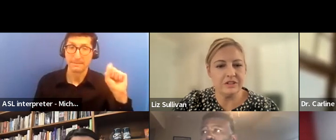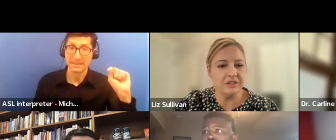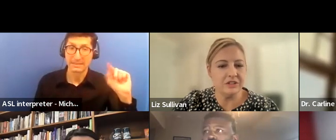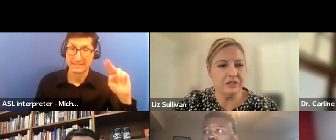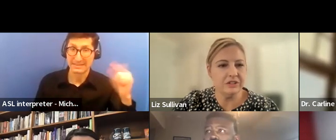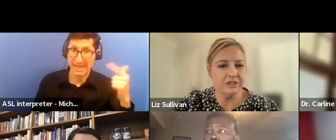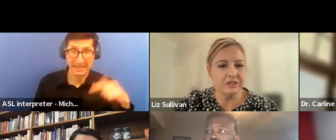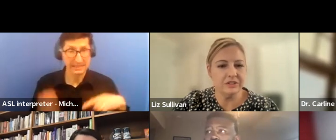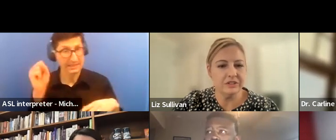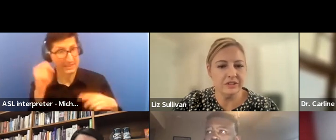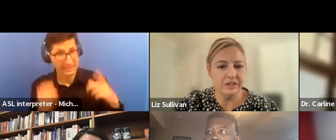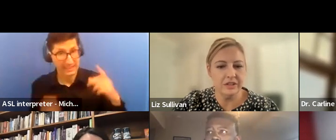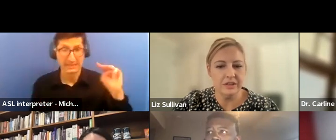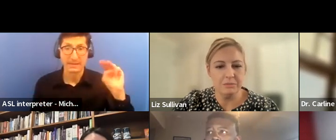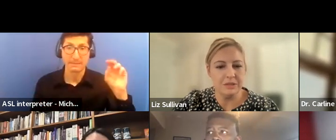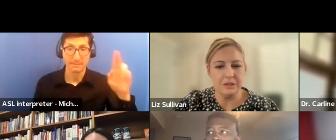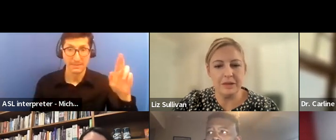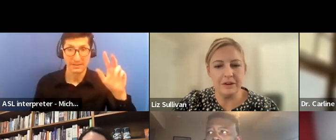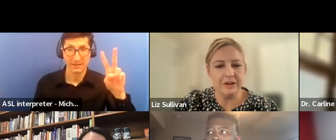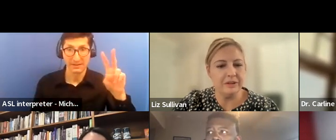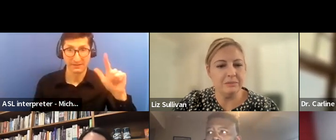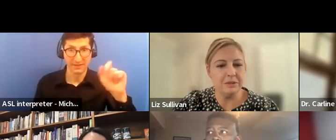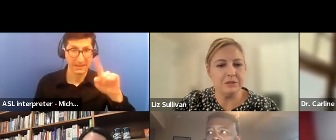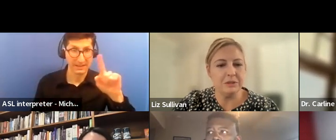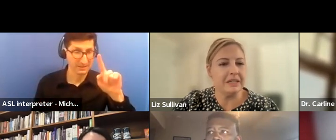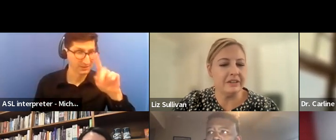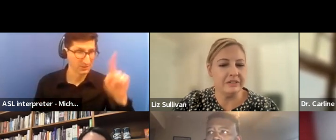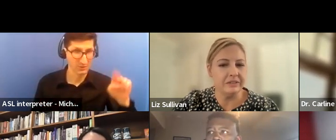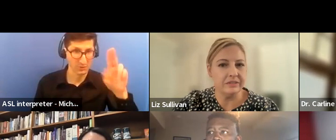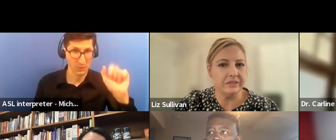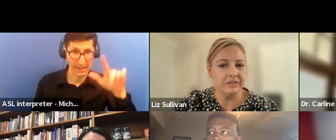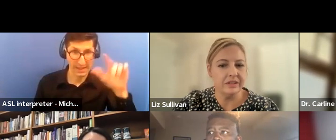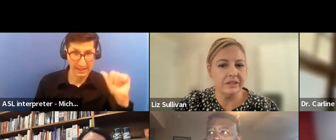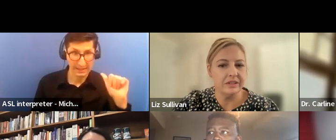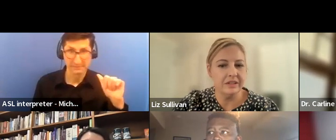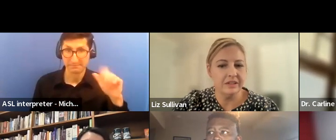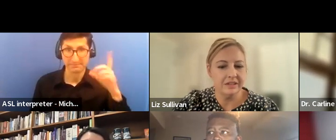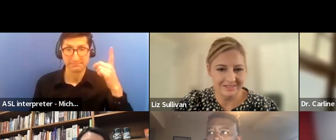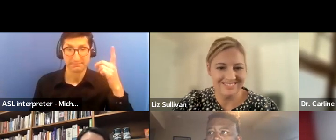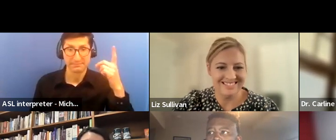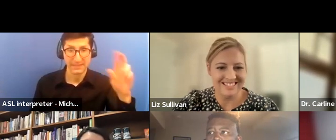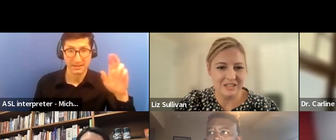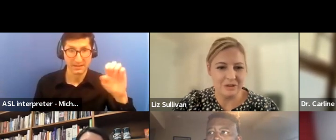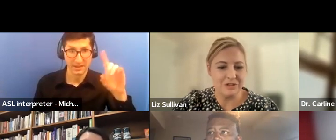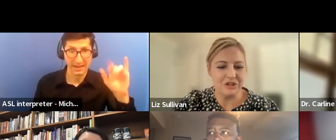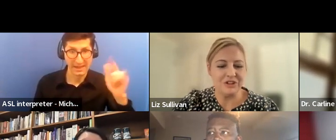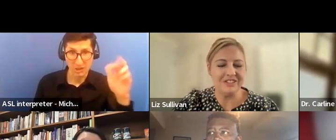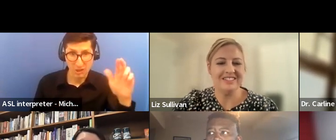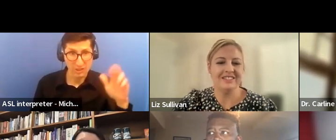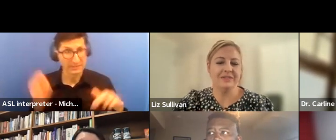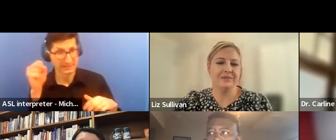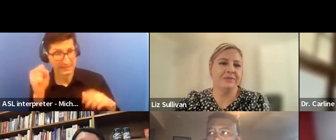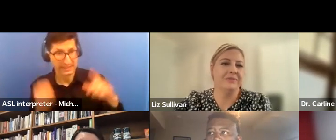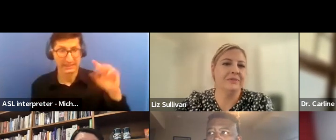Dr. Edinger, Yes. Ms. Lopera, Mr. McNeil. Yes. Thank you. We're